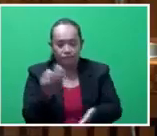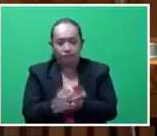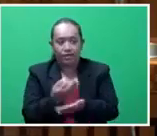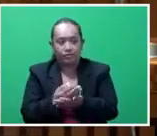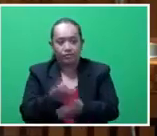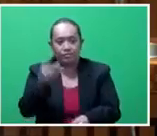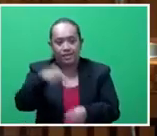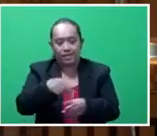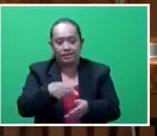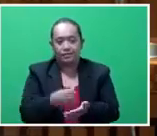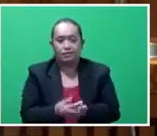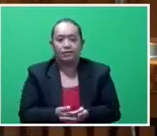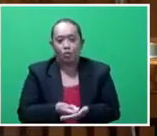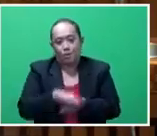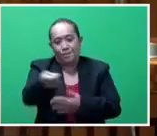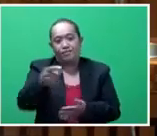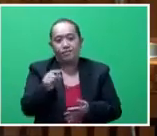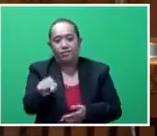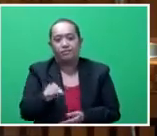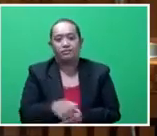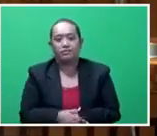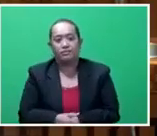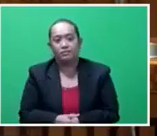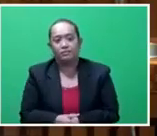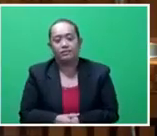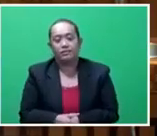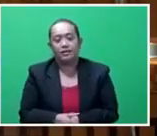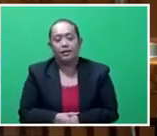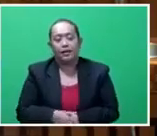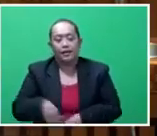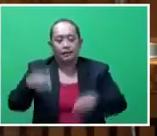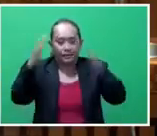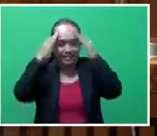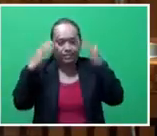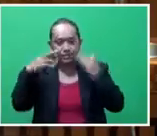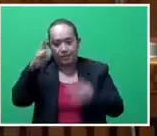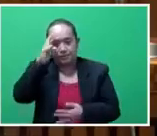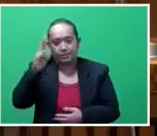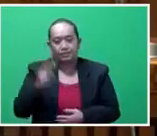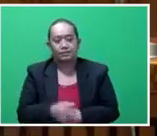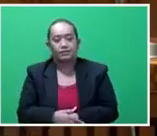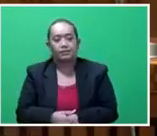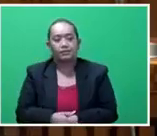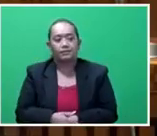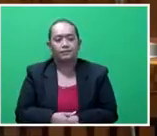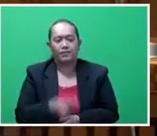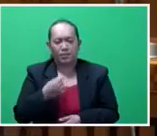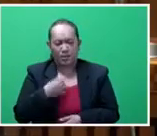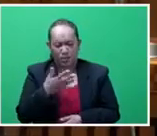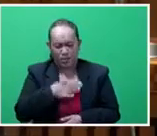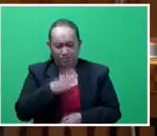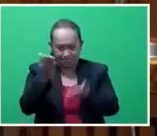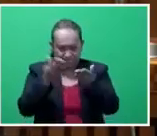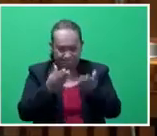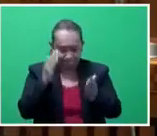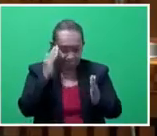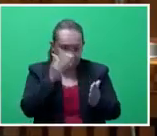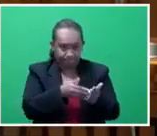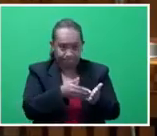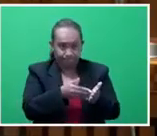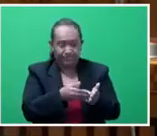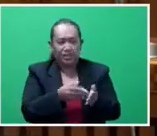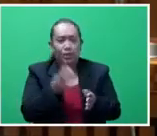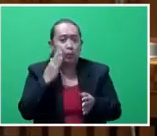shortfall, which we will be doing, of course. Mr. Speaker, sir, just to put into context, when we started the